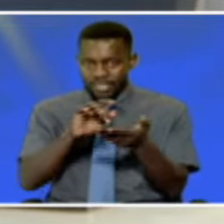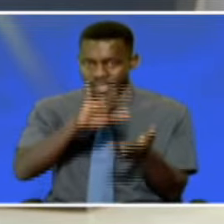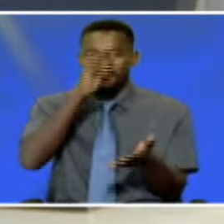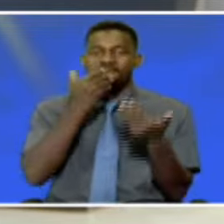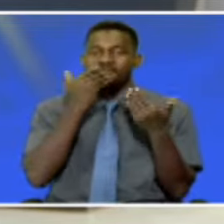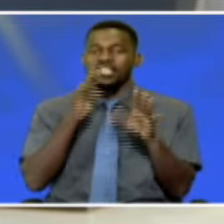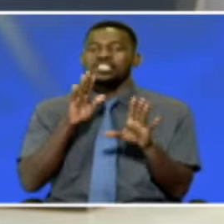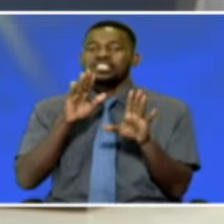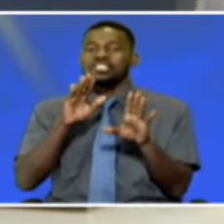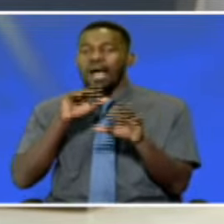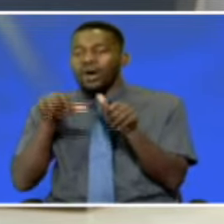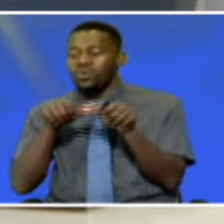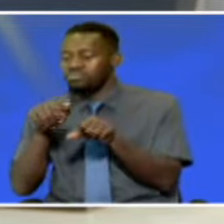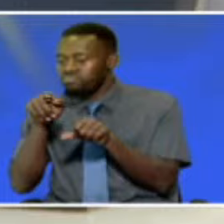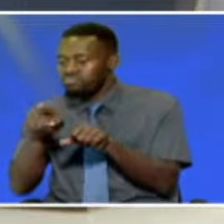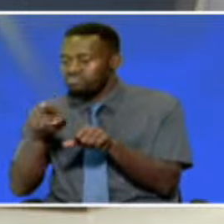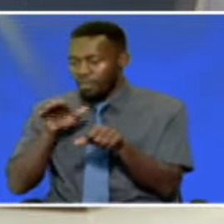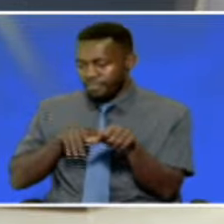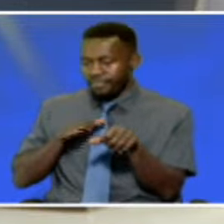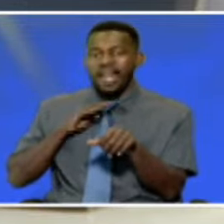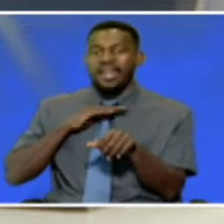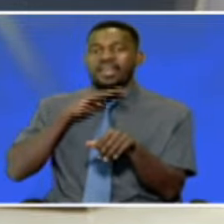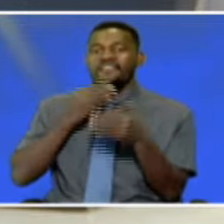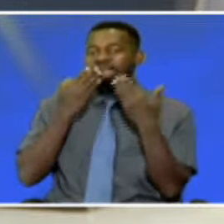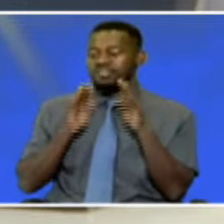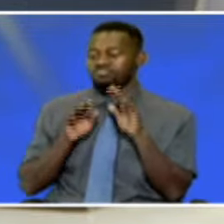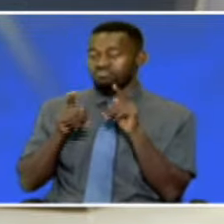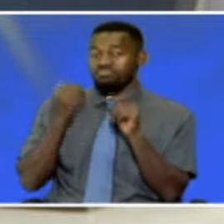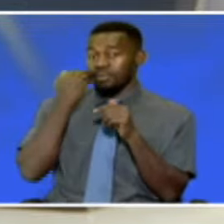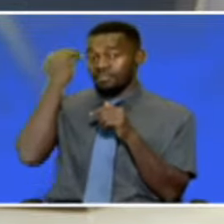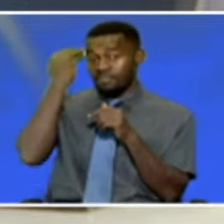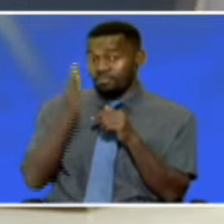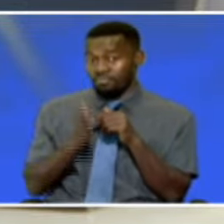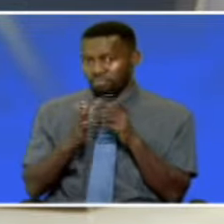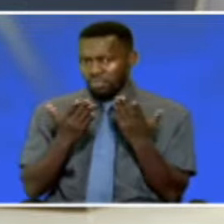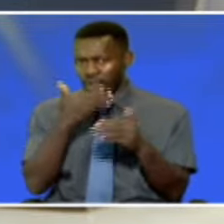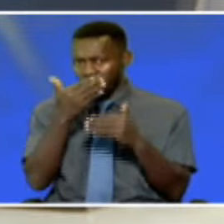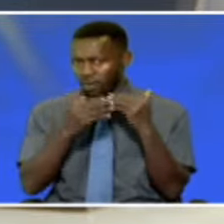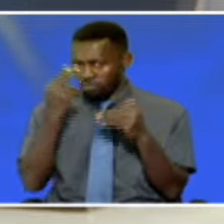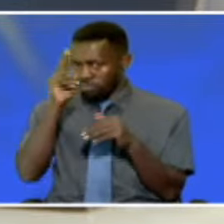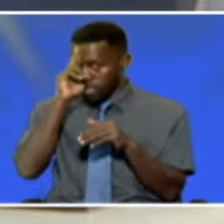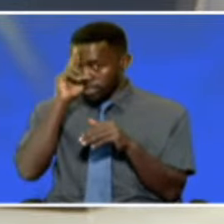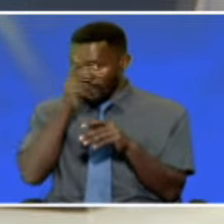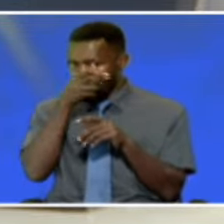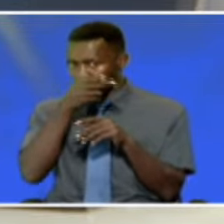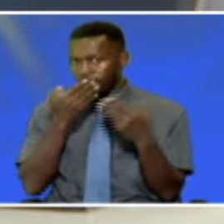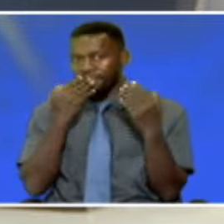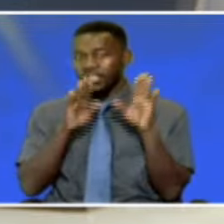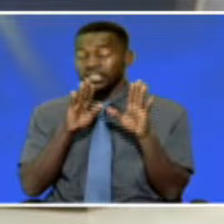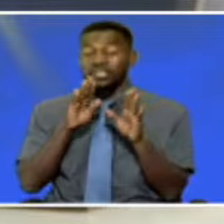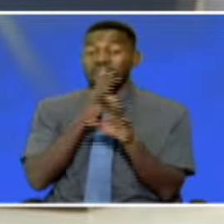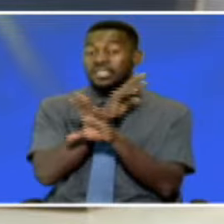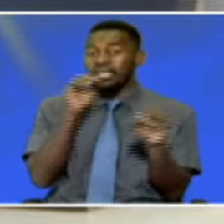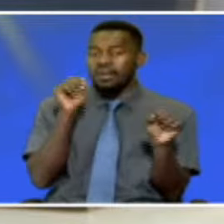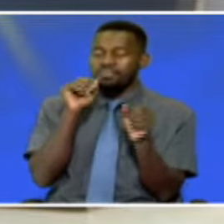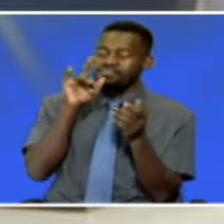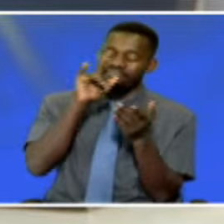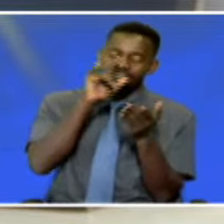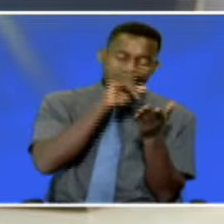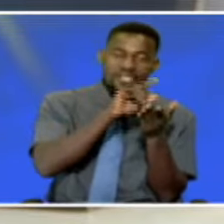Court, Monica Kivuti. As though keeping or heeding to the cry of Kenyans, the president landed at the Jomo Kenyatta